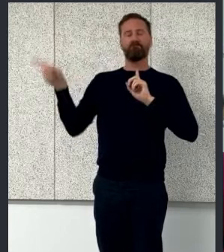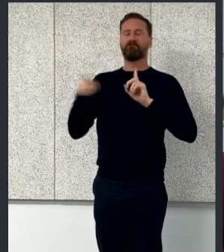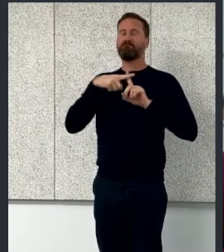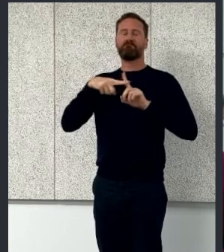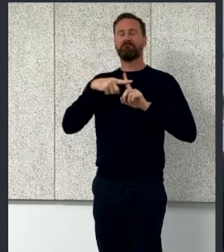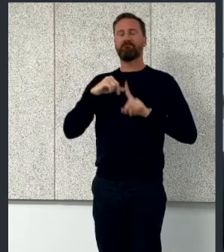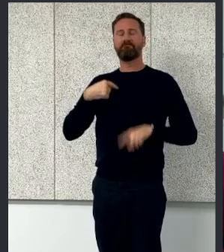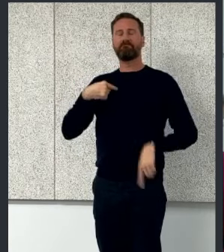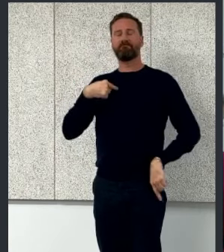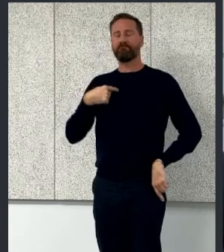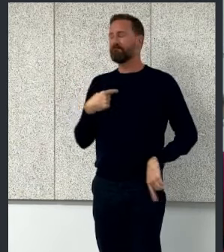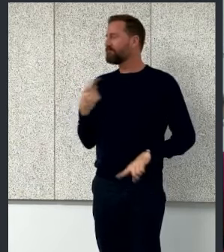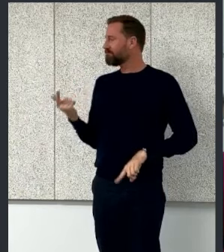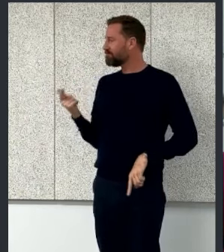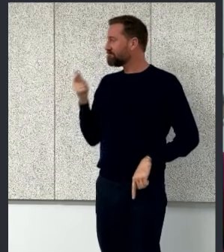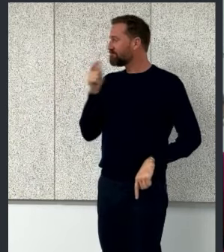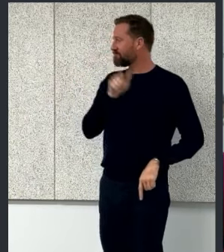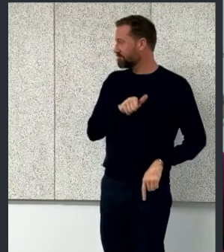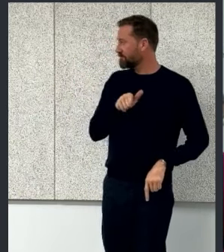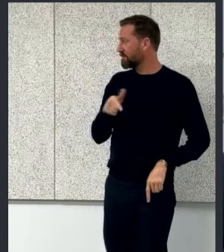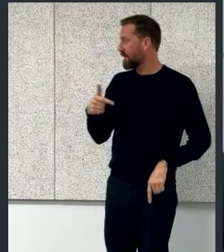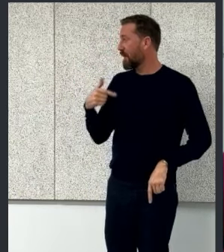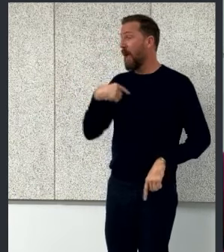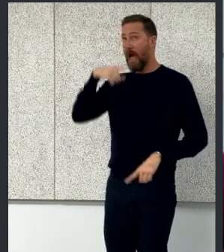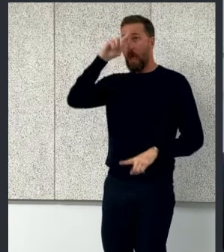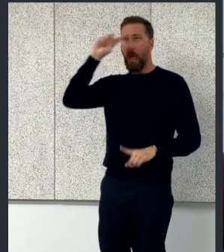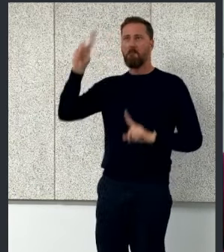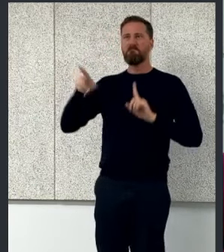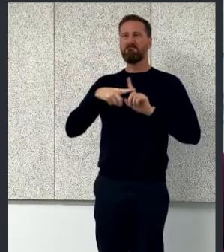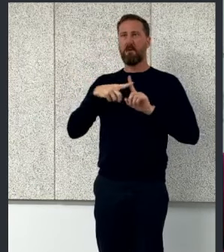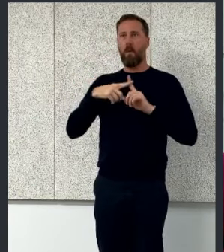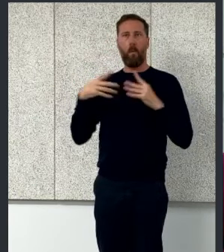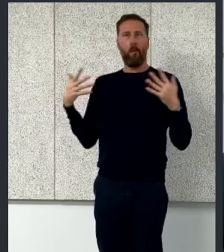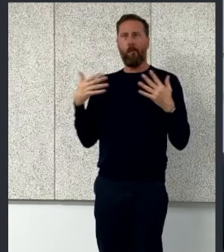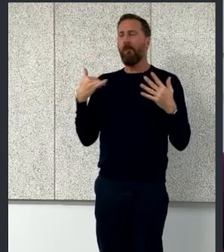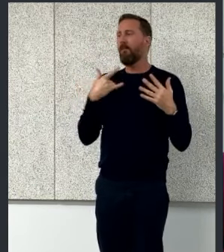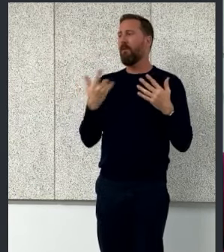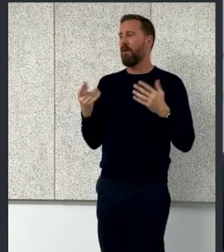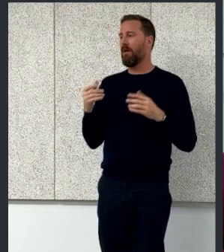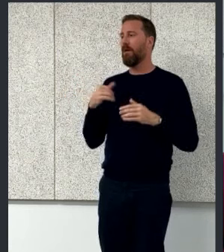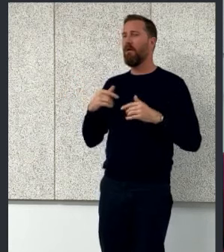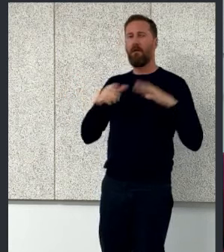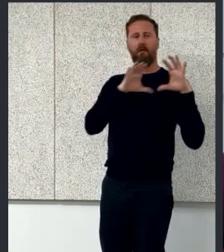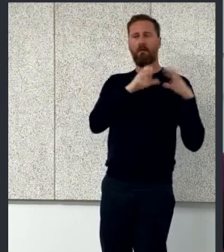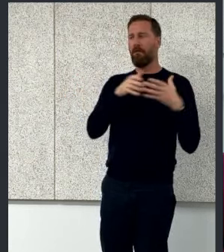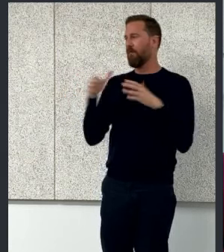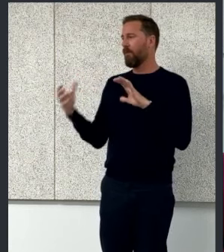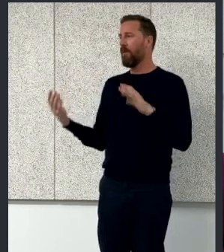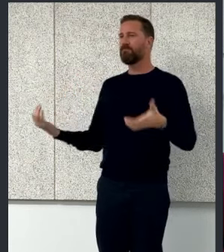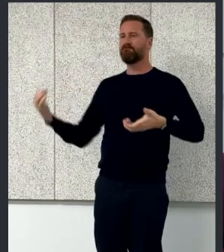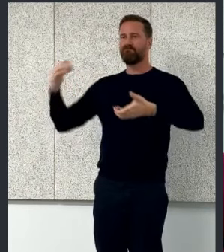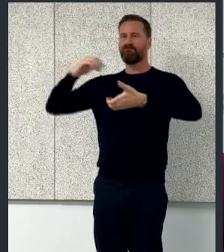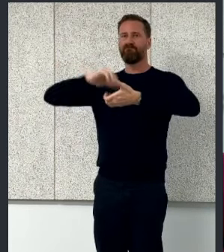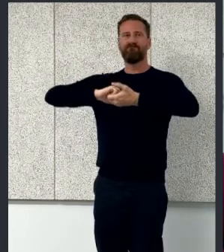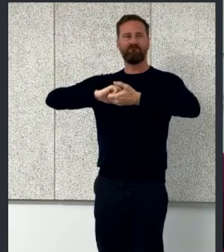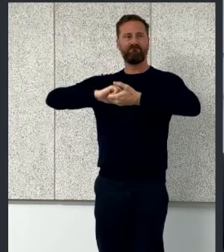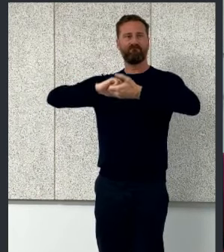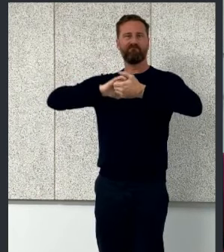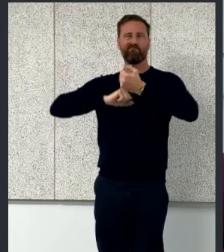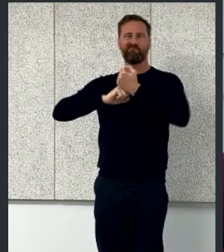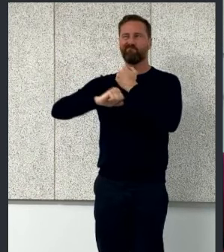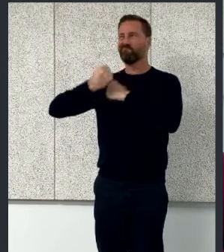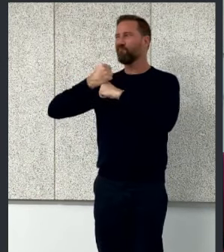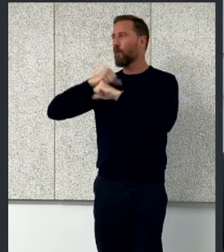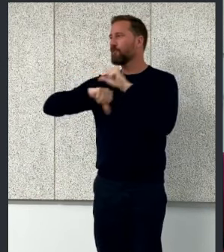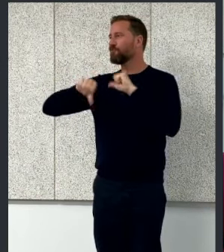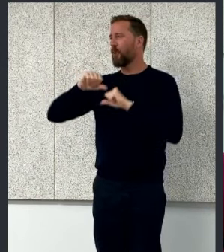it. I'm optimistic about the coalition building. Yeah. And that the coalition building that is happening at a very public, in a public